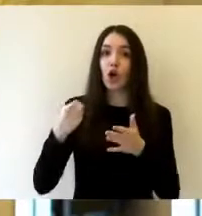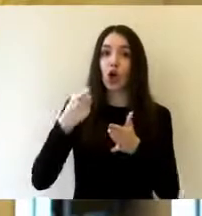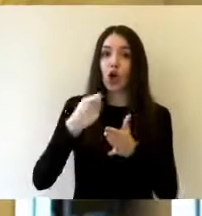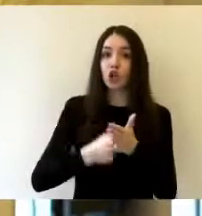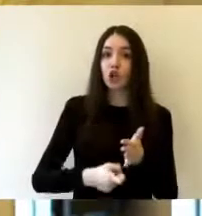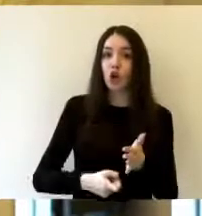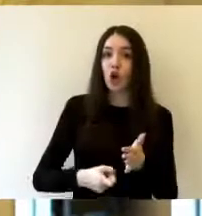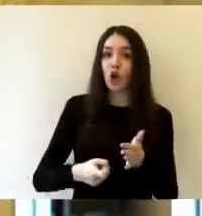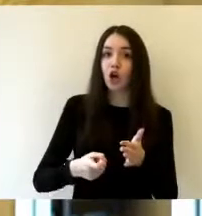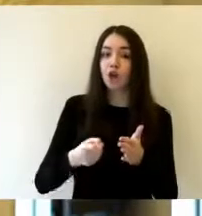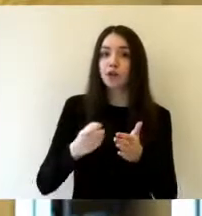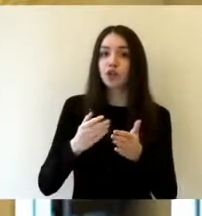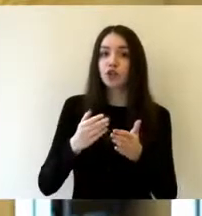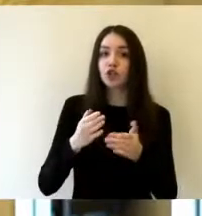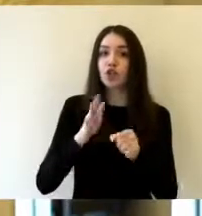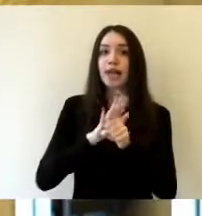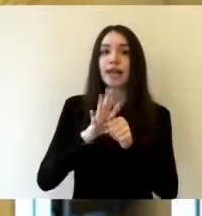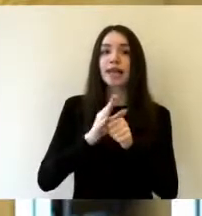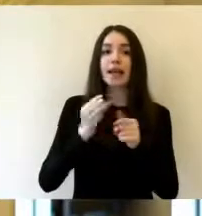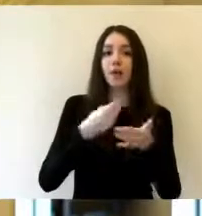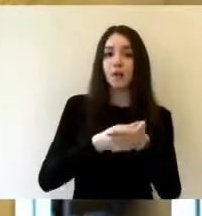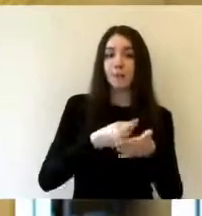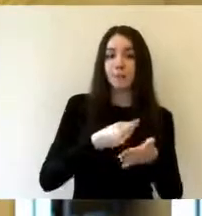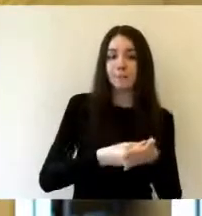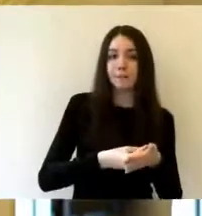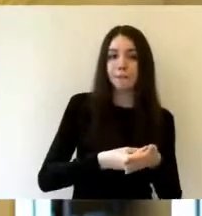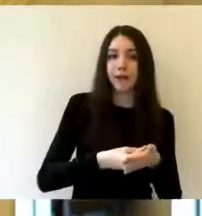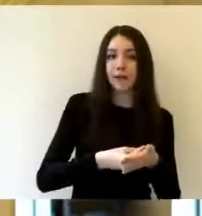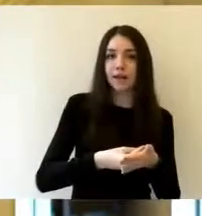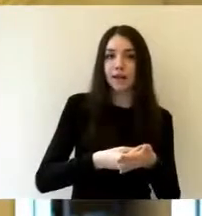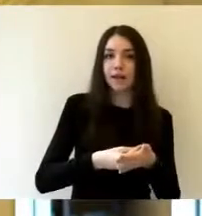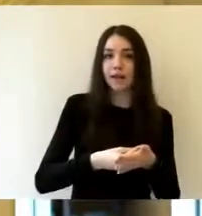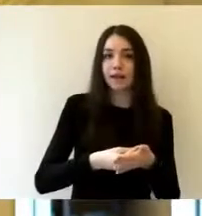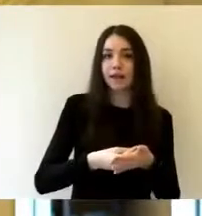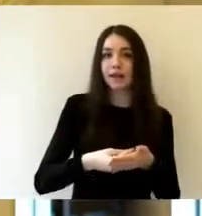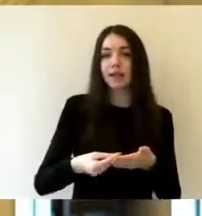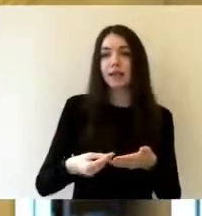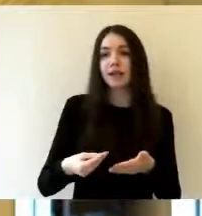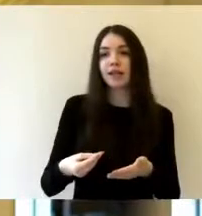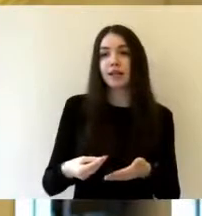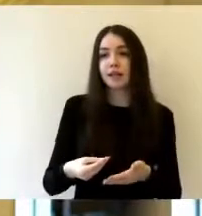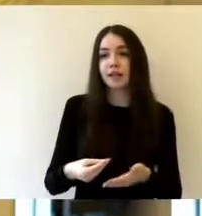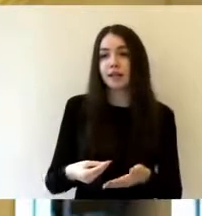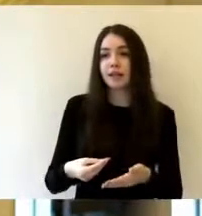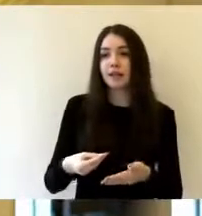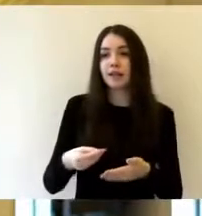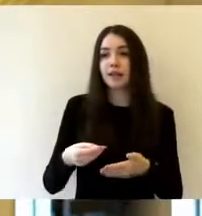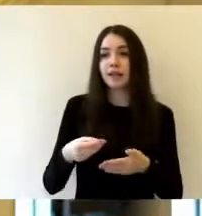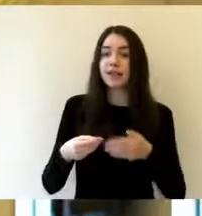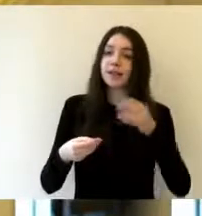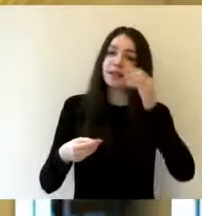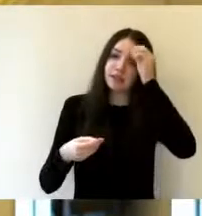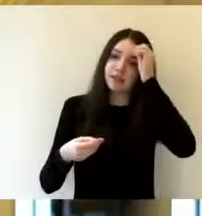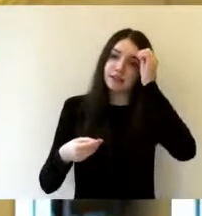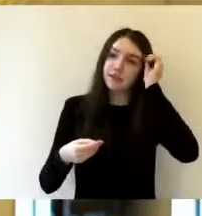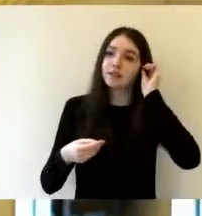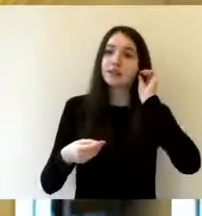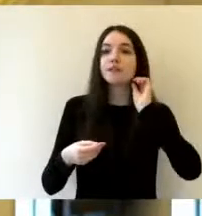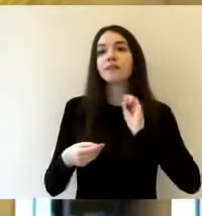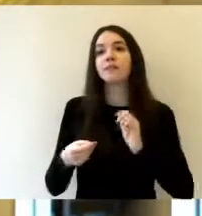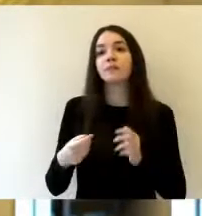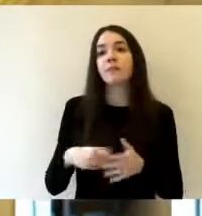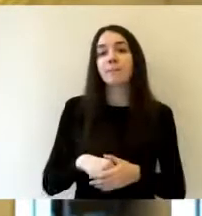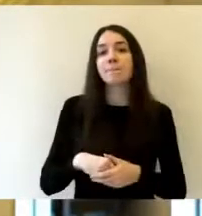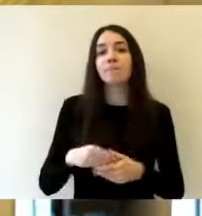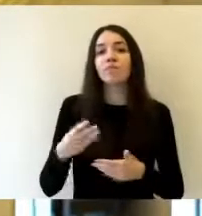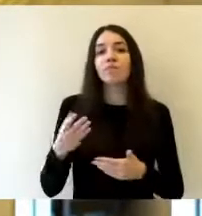stuff that I'm doing, things that I know that no one in the world is gonna ask for some of these things that I've done, because why would they? They're either horrific or